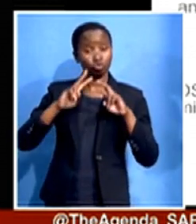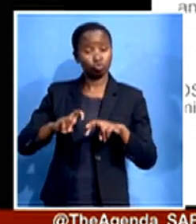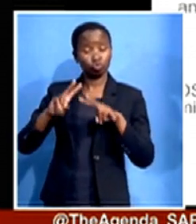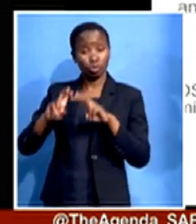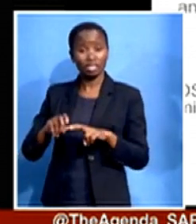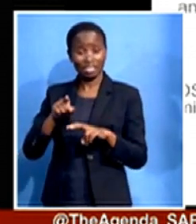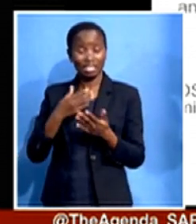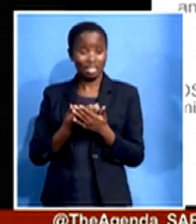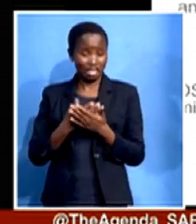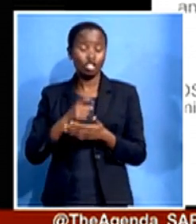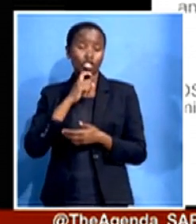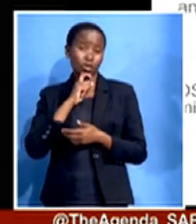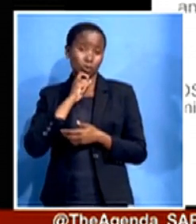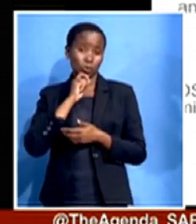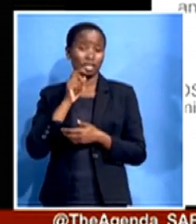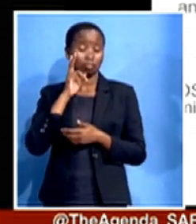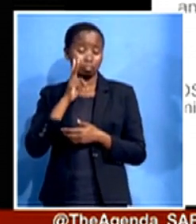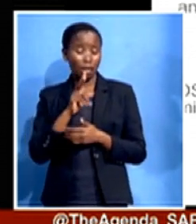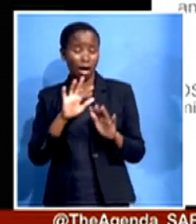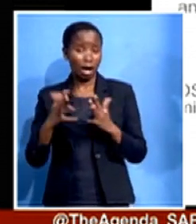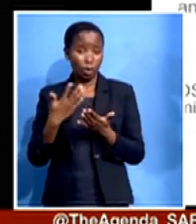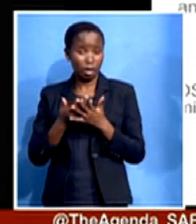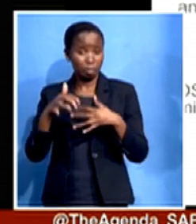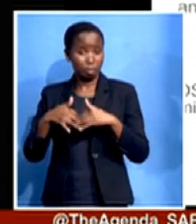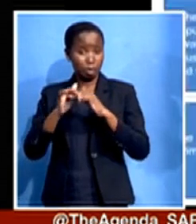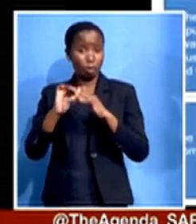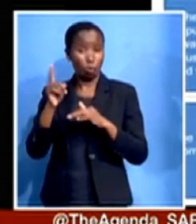develop vaccines around understanding those antibodies.